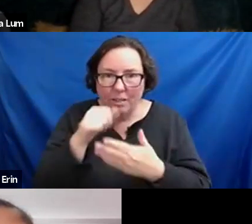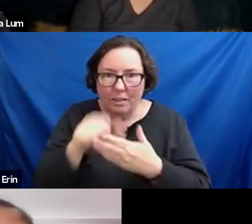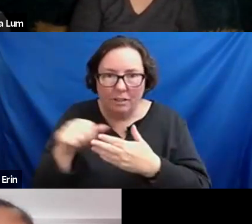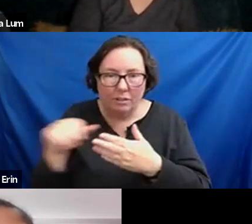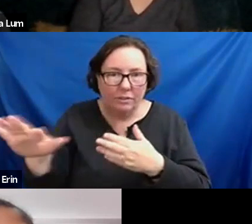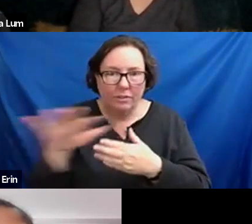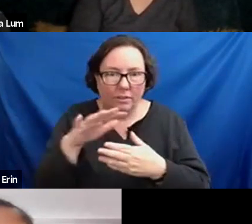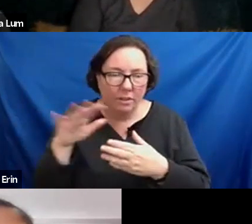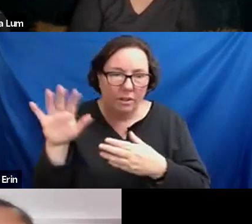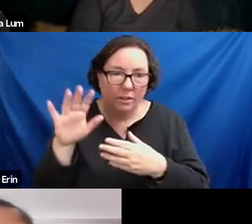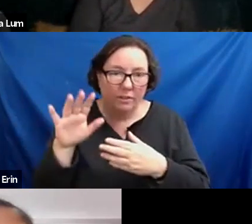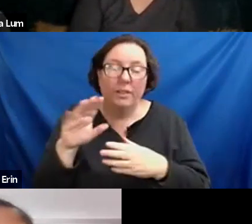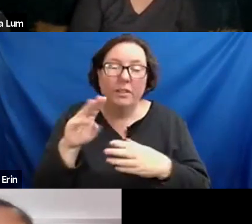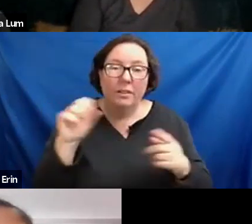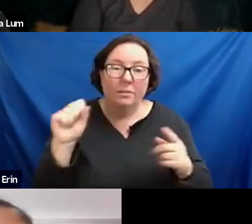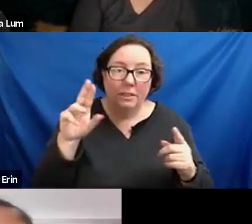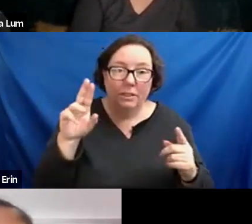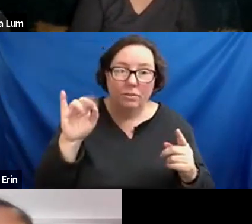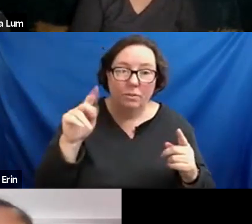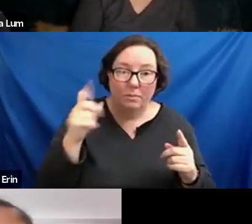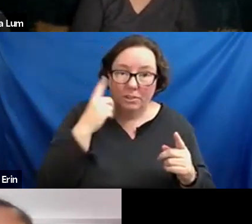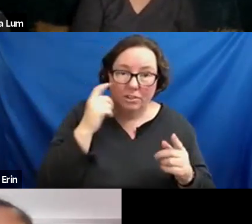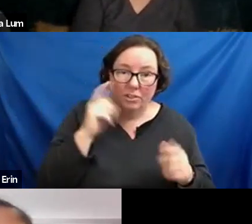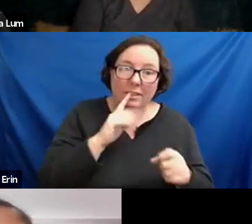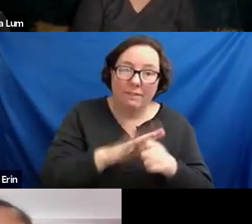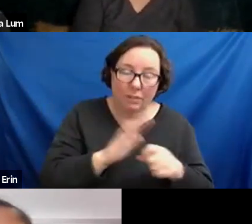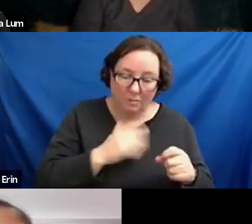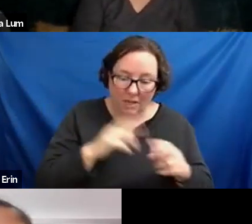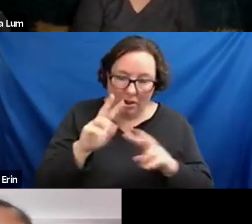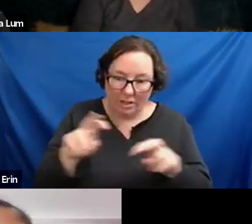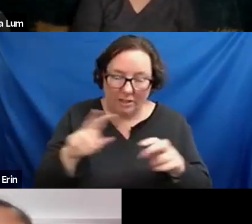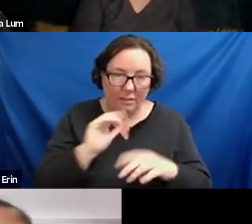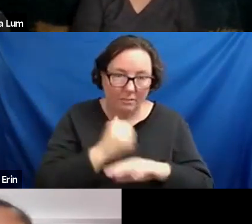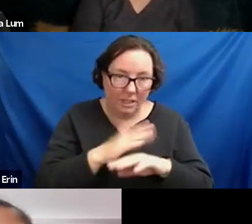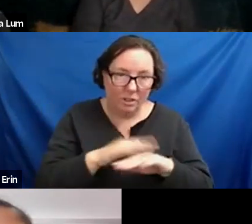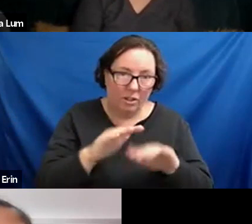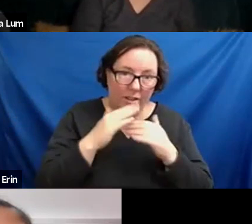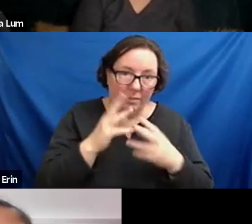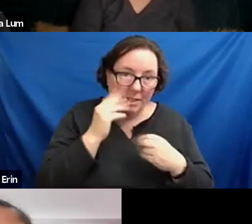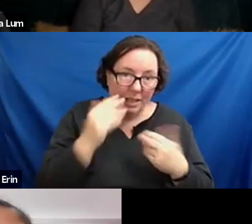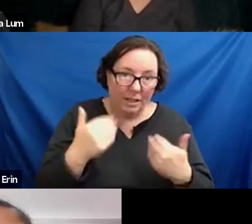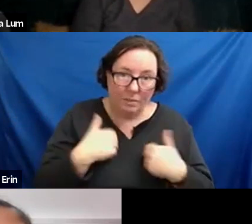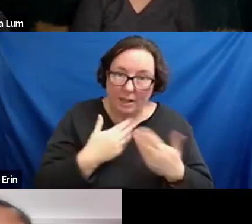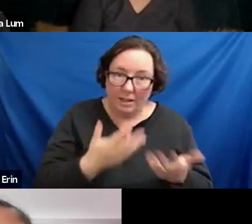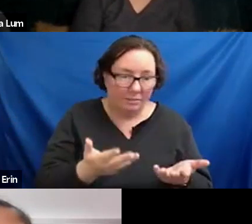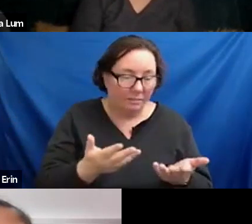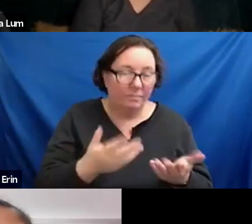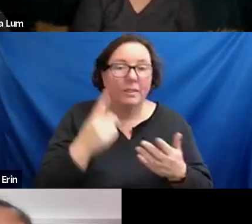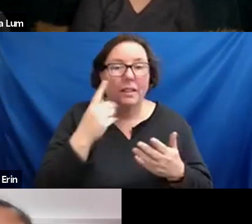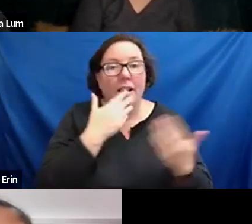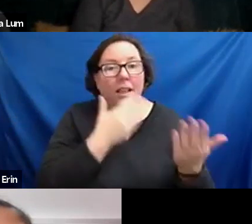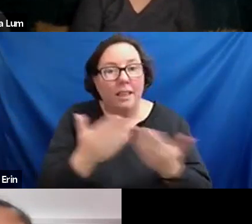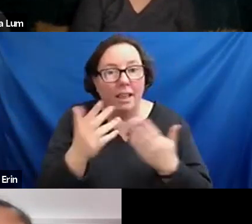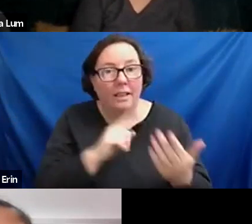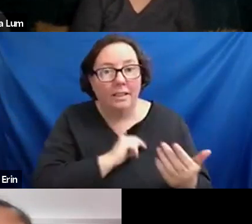zip codes. Ms. Roberts just confirmed our informed analysis based on the limited data that we had. I thank the task force